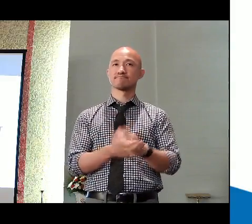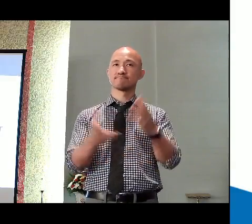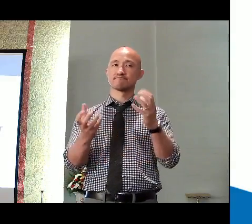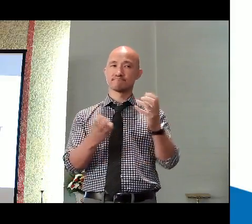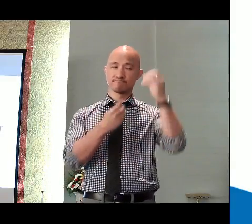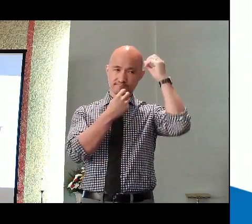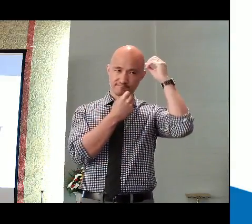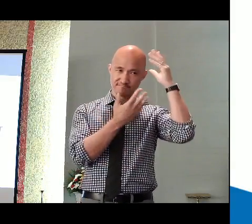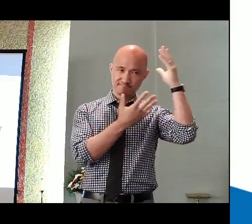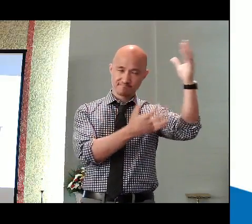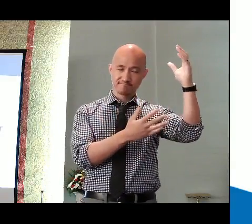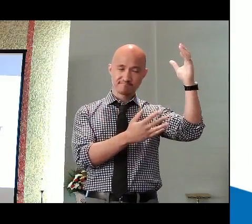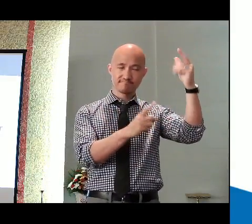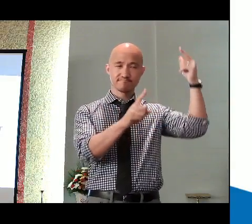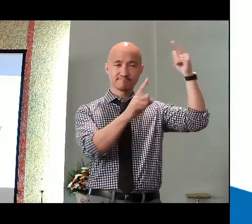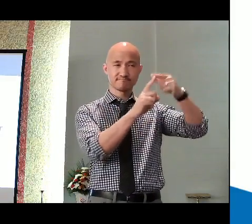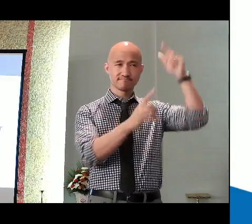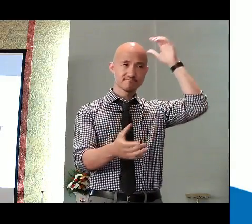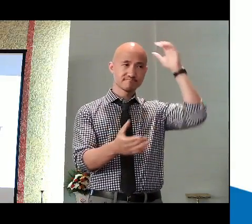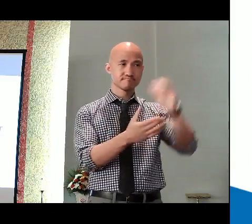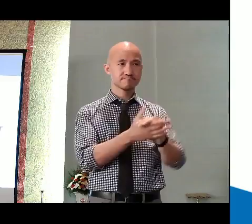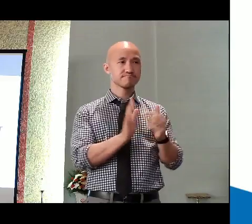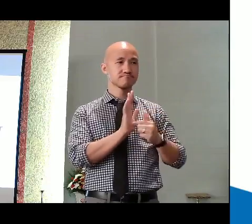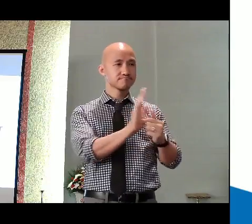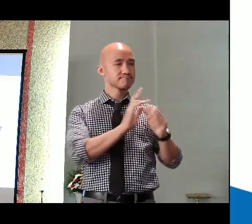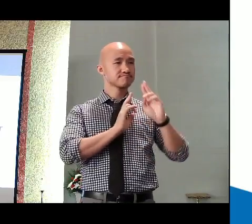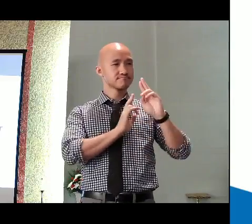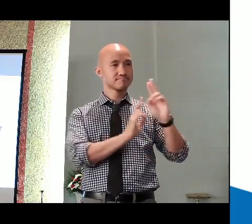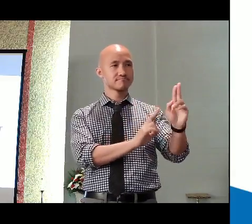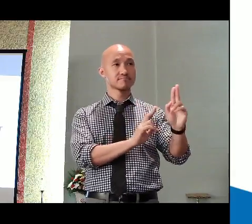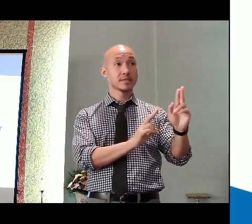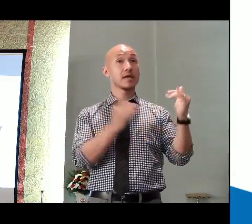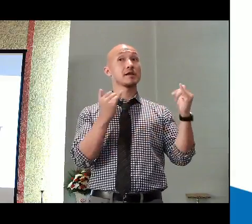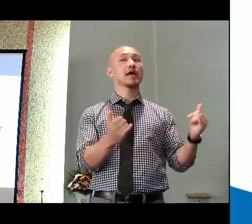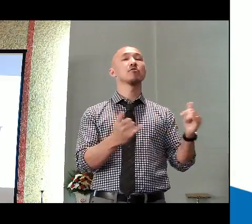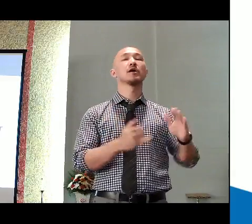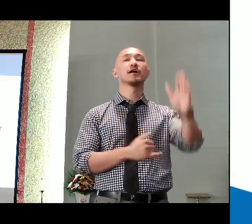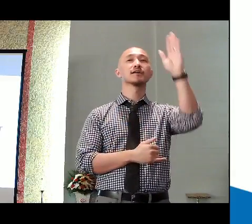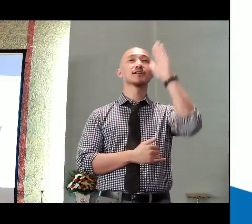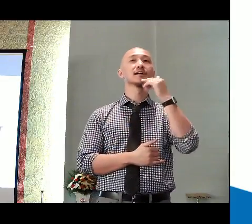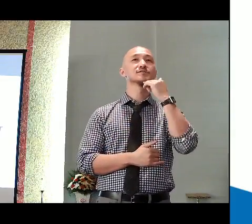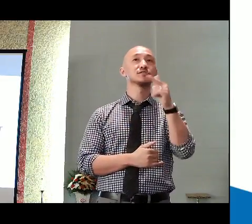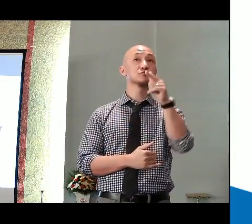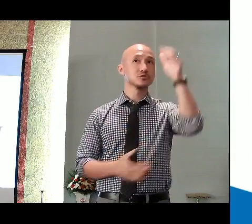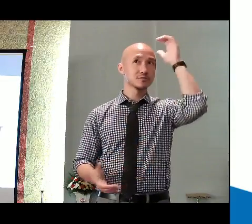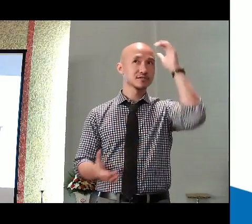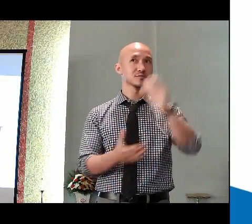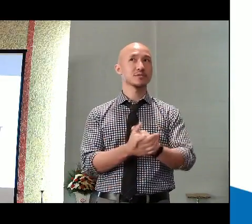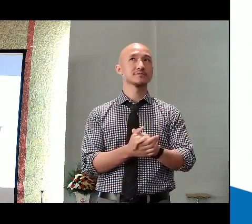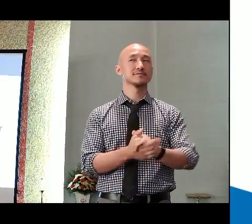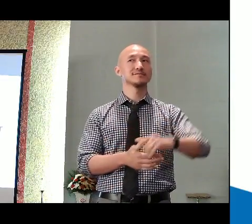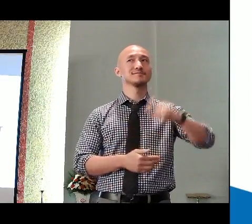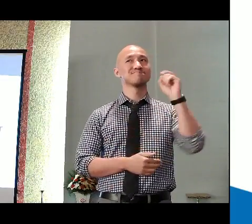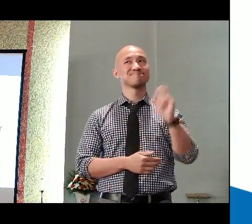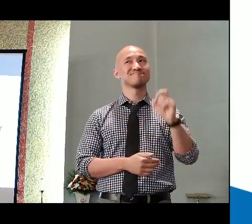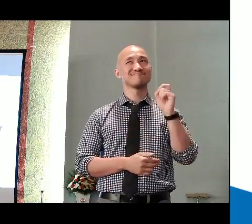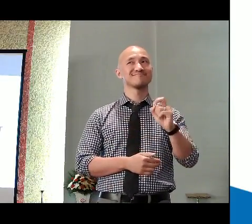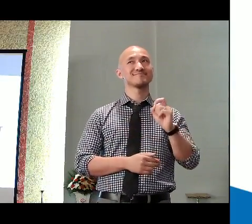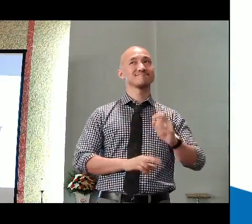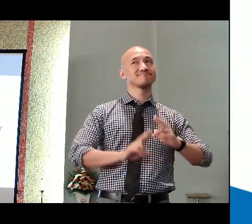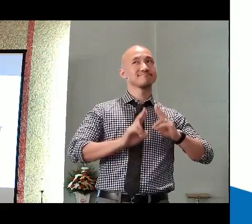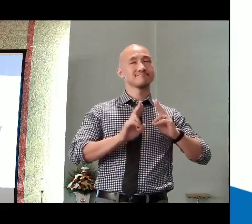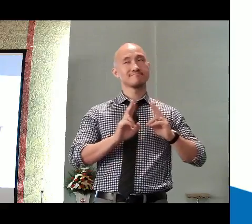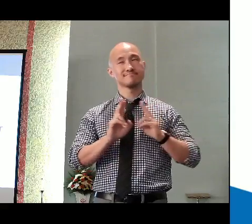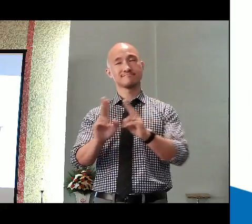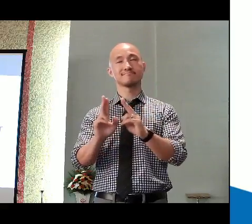them, showing chaste respect. And now God says that we as husbands need to lead them